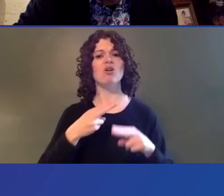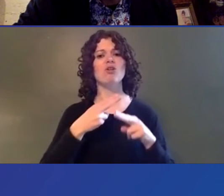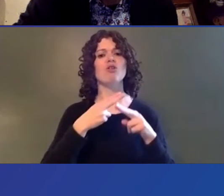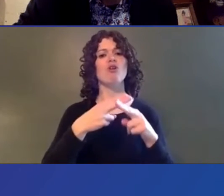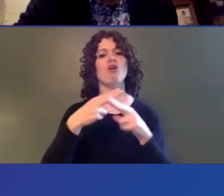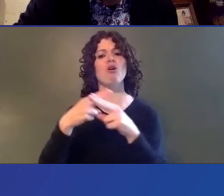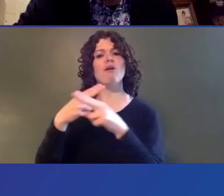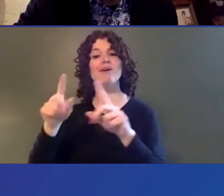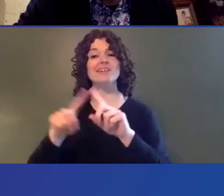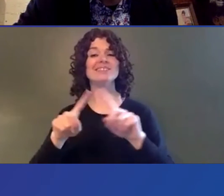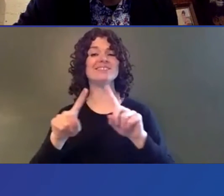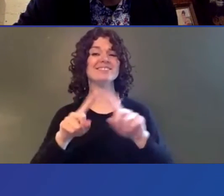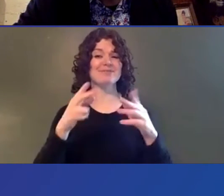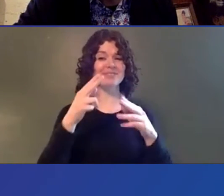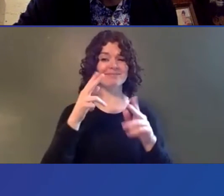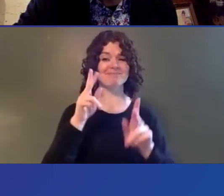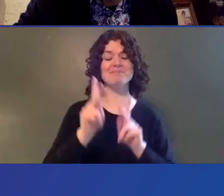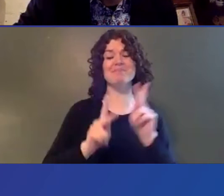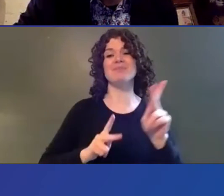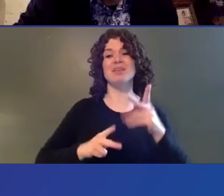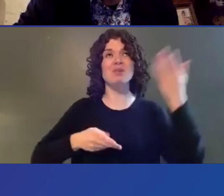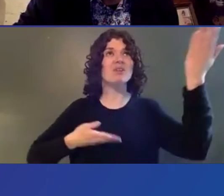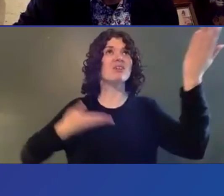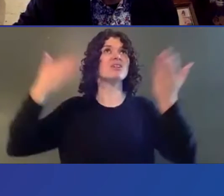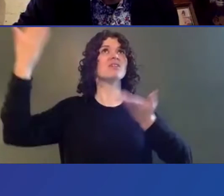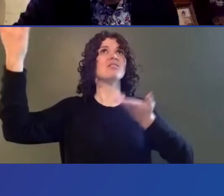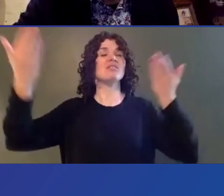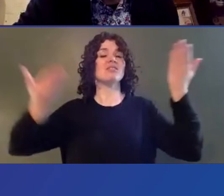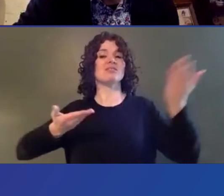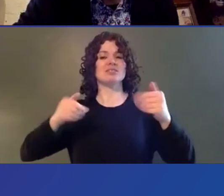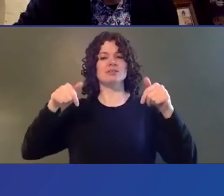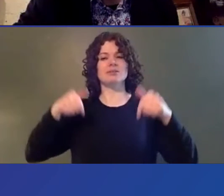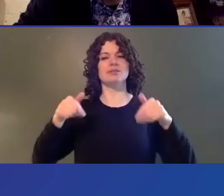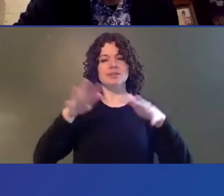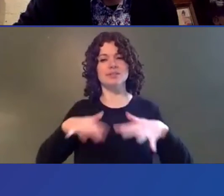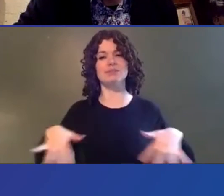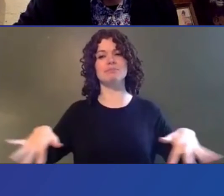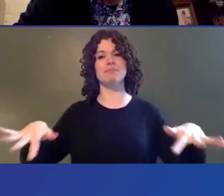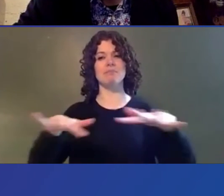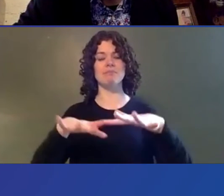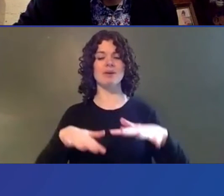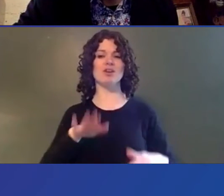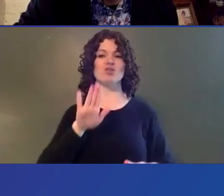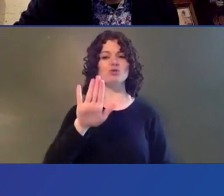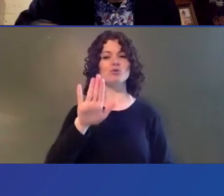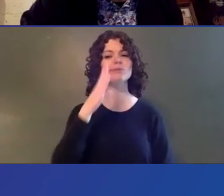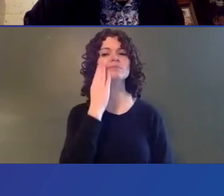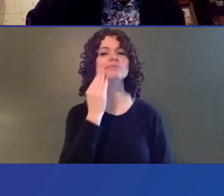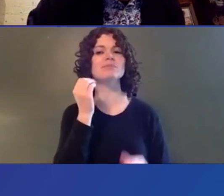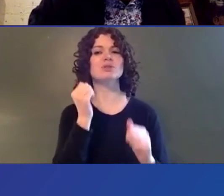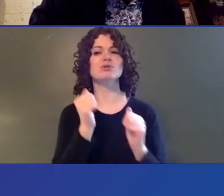memories and the experiences you've had with all of these different amazing artists, master teachers,